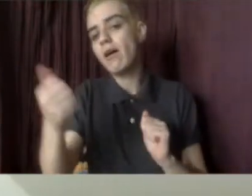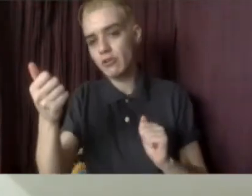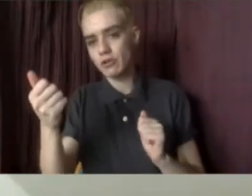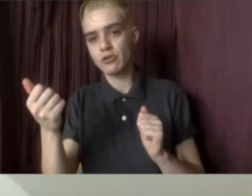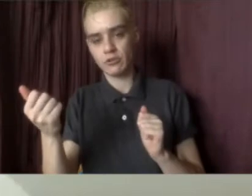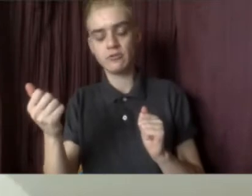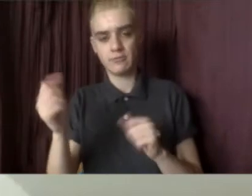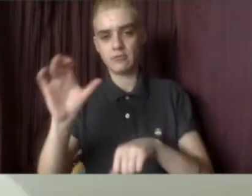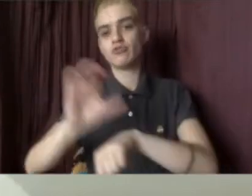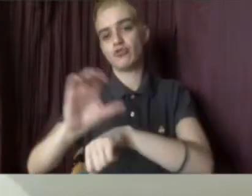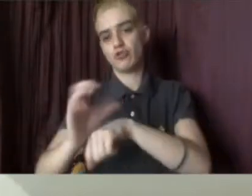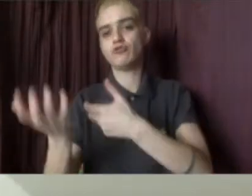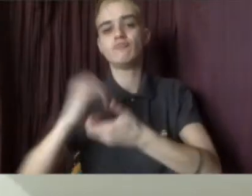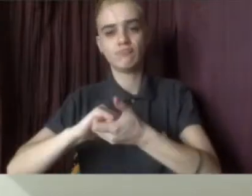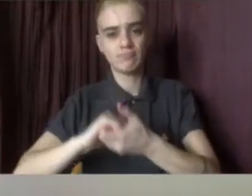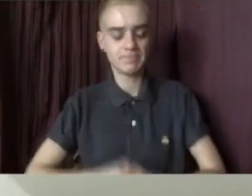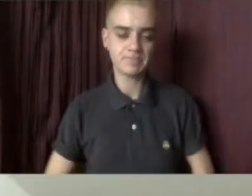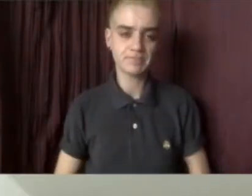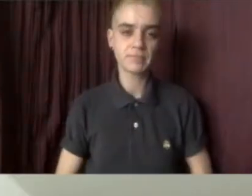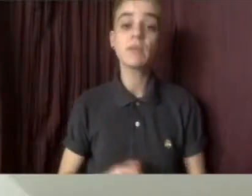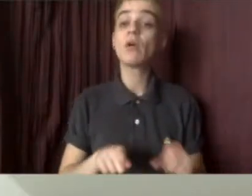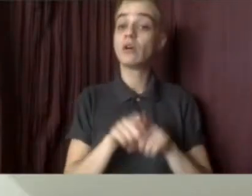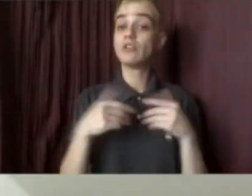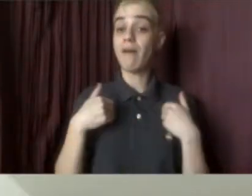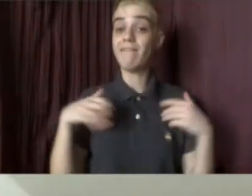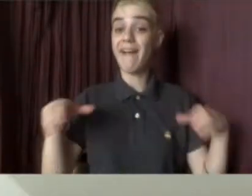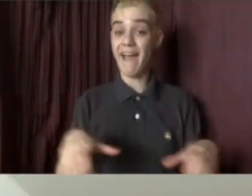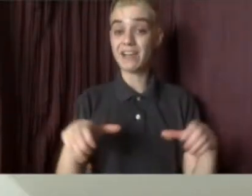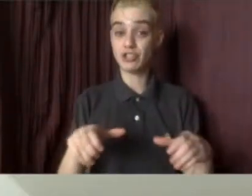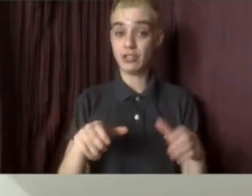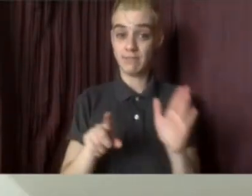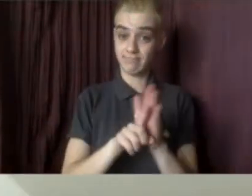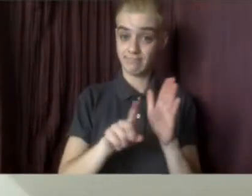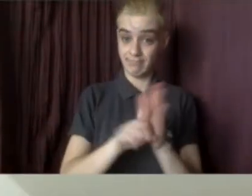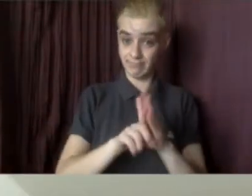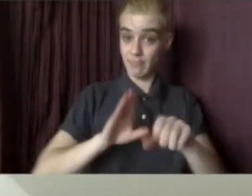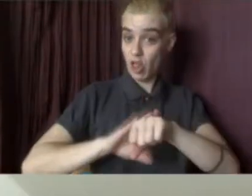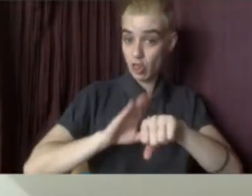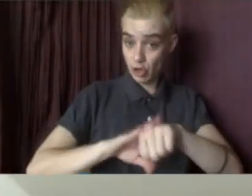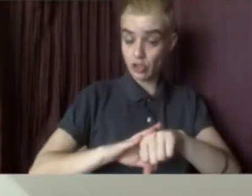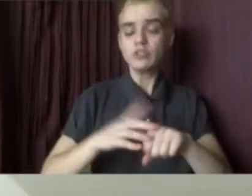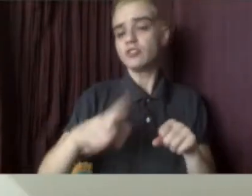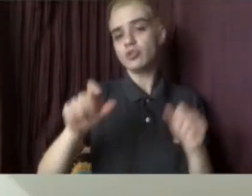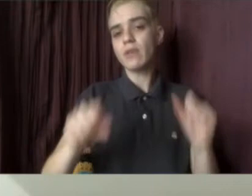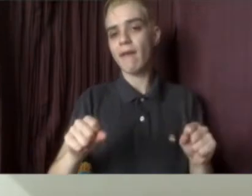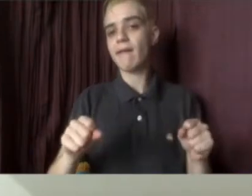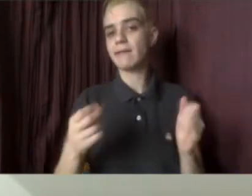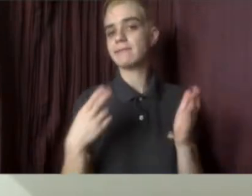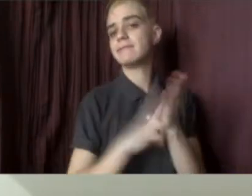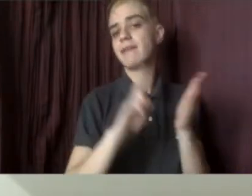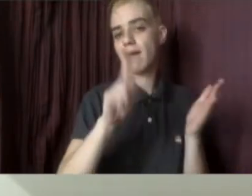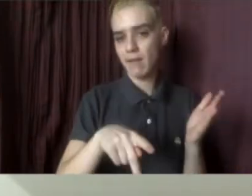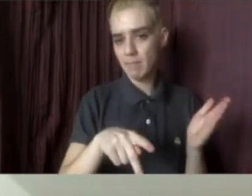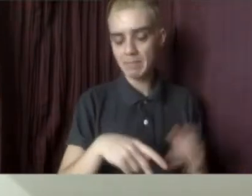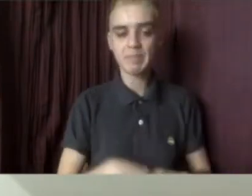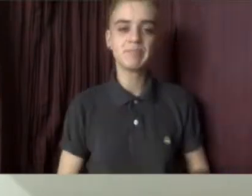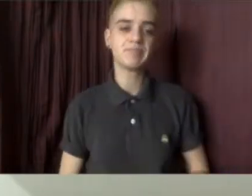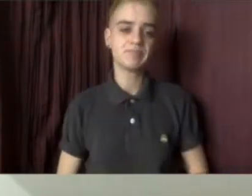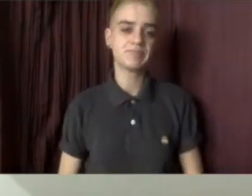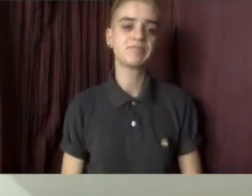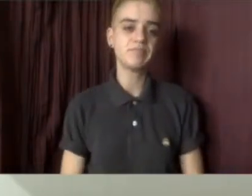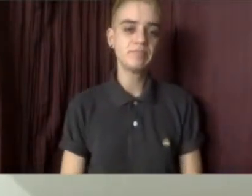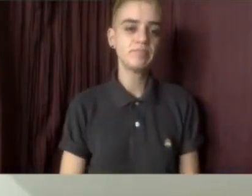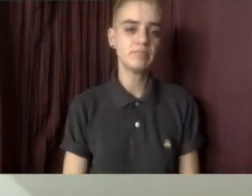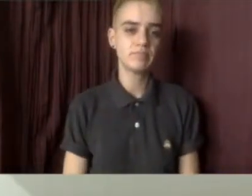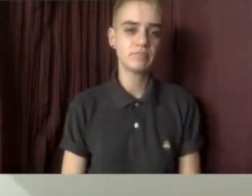into the chat. And so that is to write your members of Congress directly about that bill. And we have a similar one as well in support